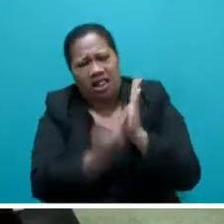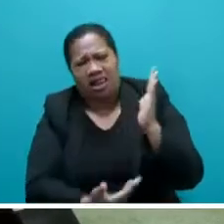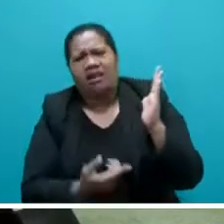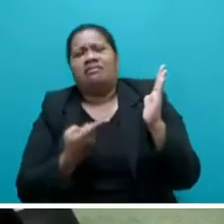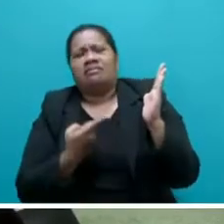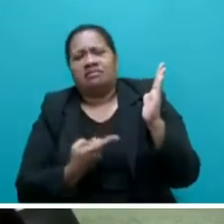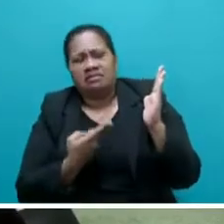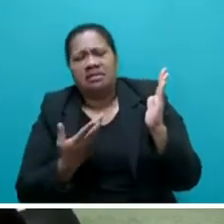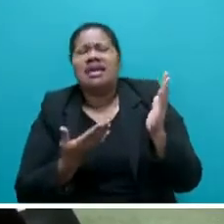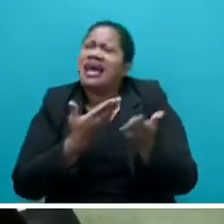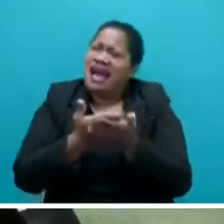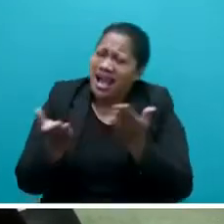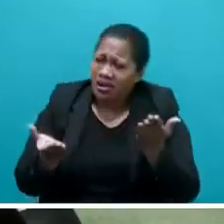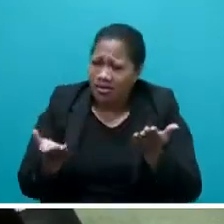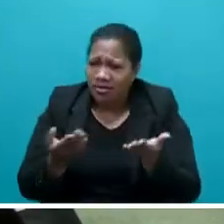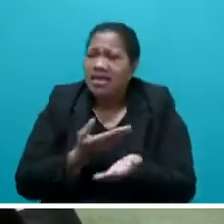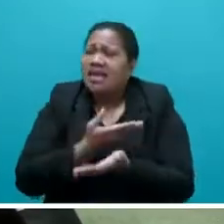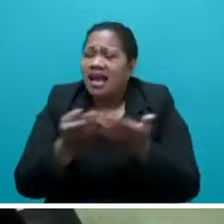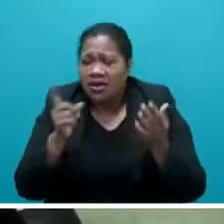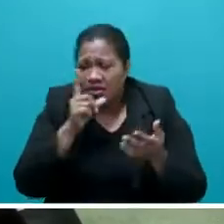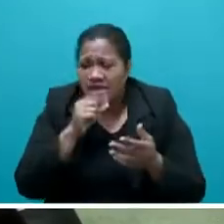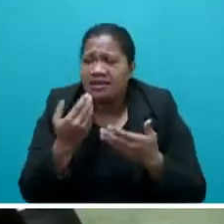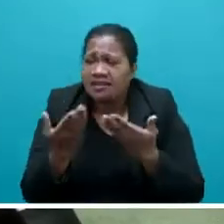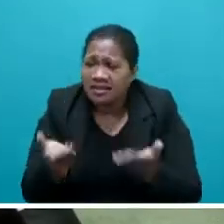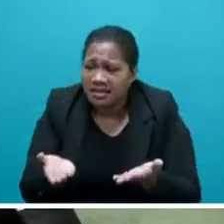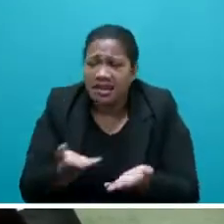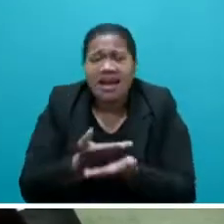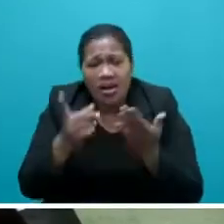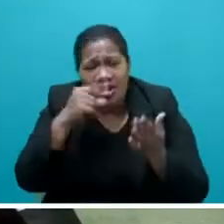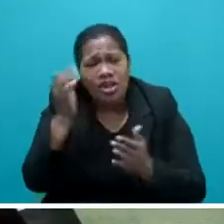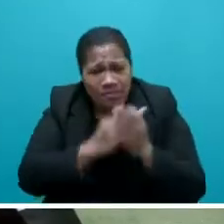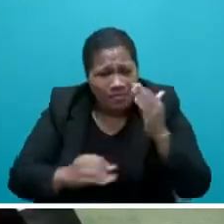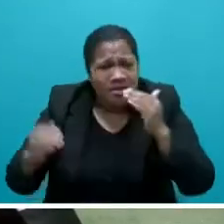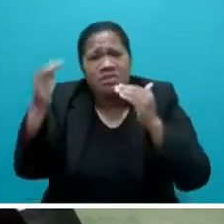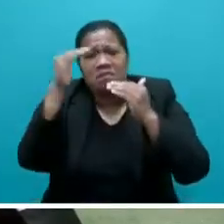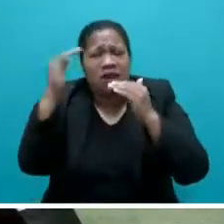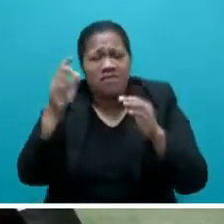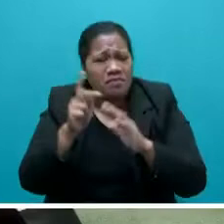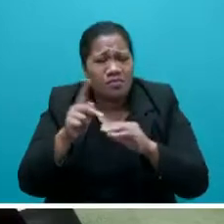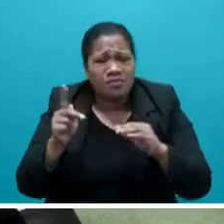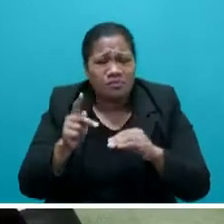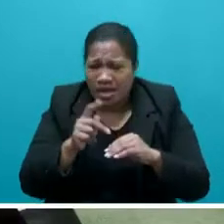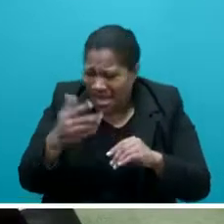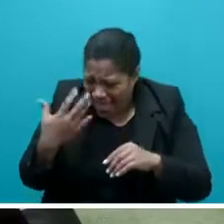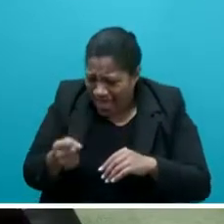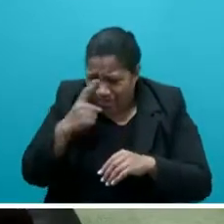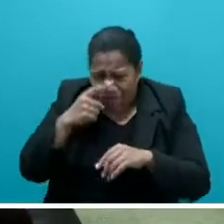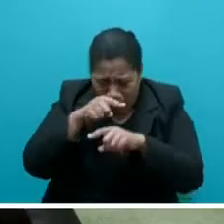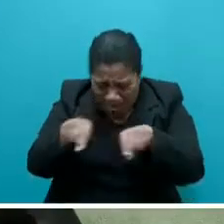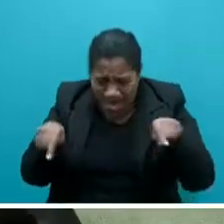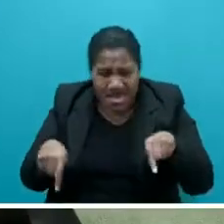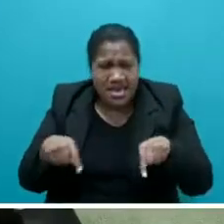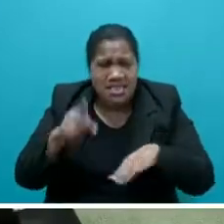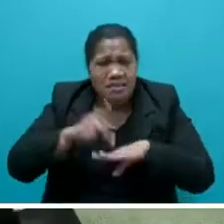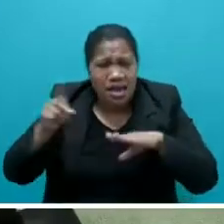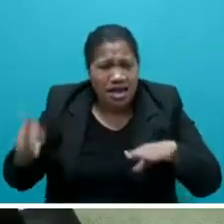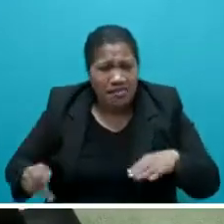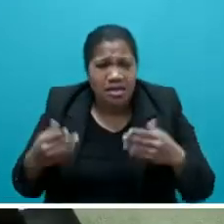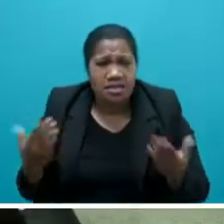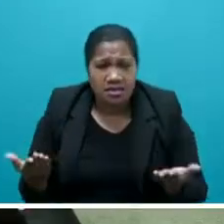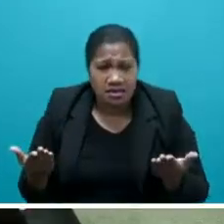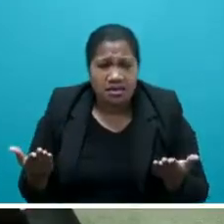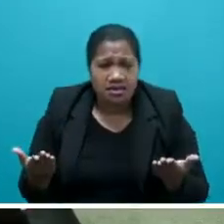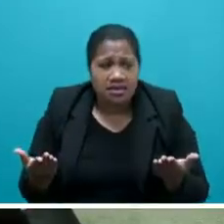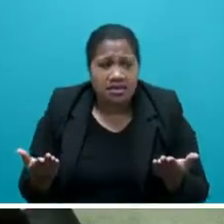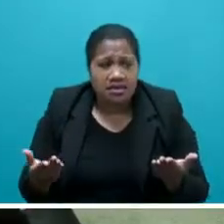Speaker, sir, trust a bunch of politicians? How can you trust a bunch of politicians who on one